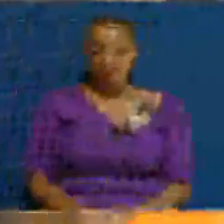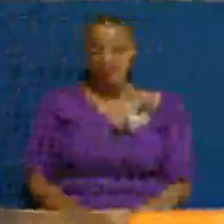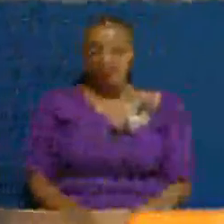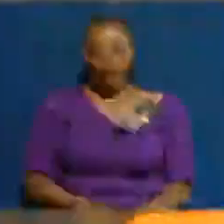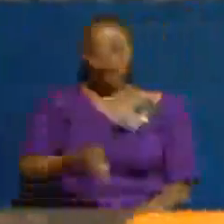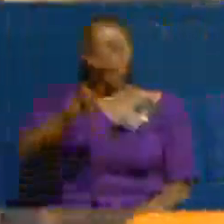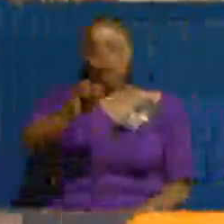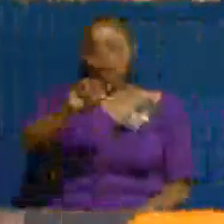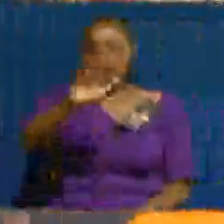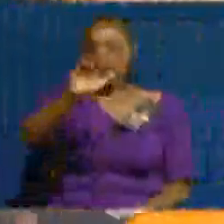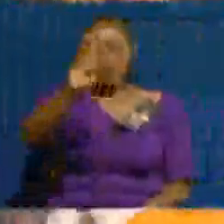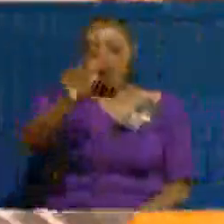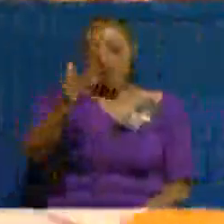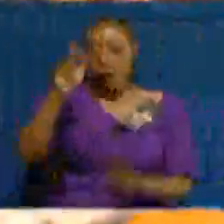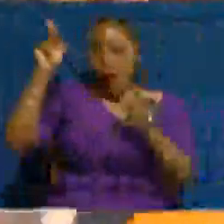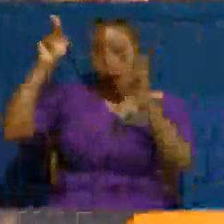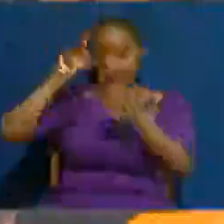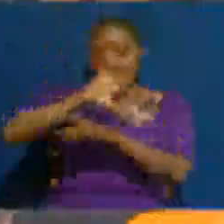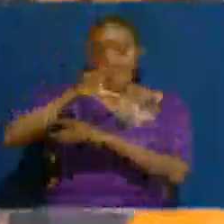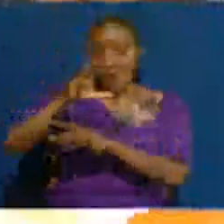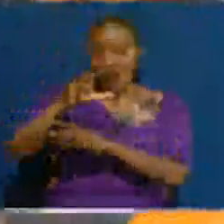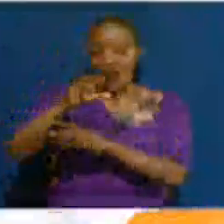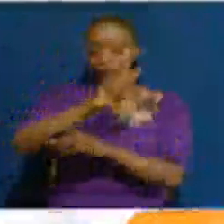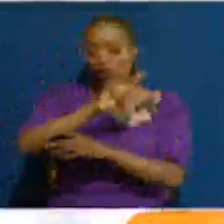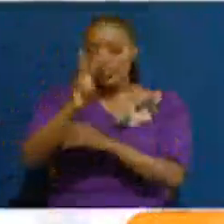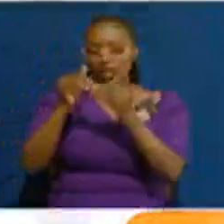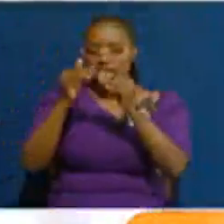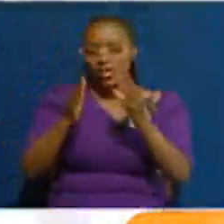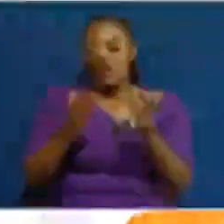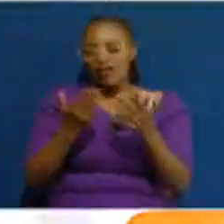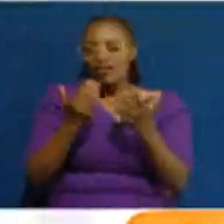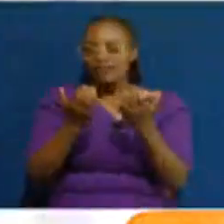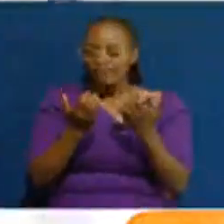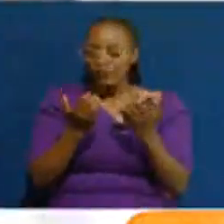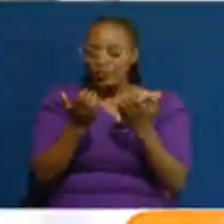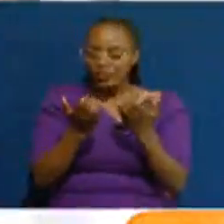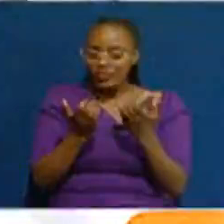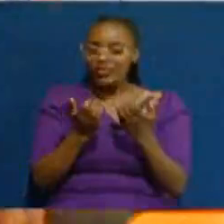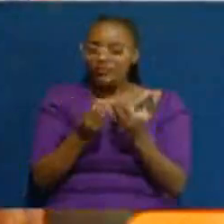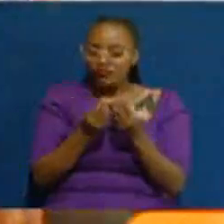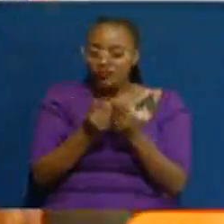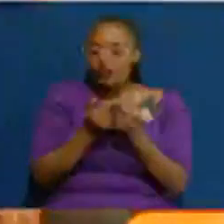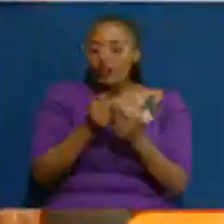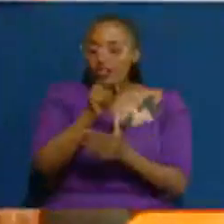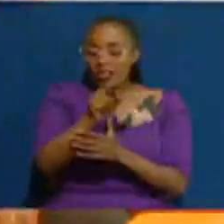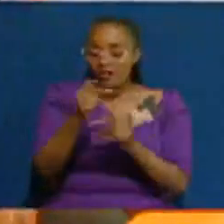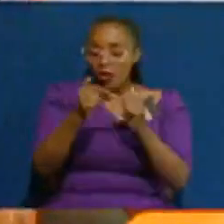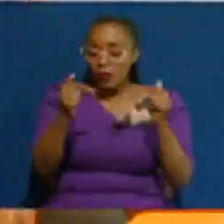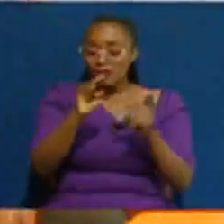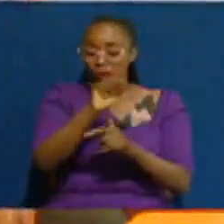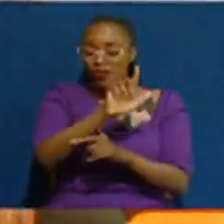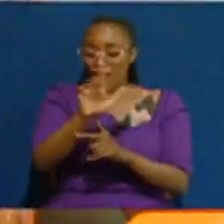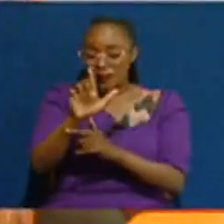In Malava, Kakamega County, leaders from Western Kenya emphasized the need to address Generation Z's vehement opposition to the